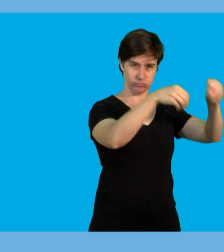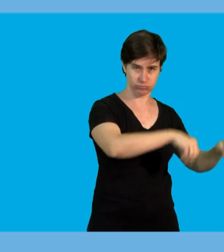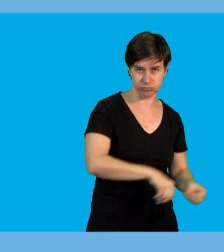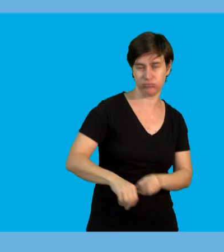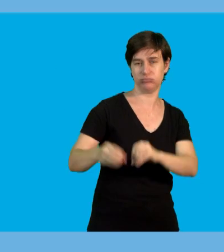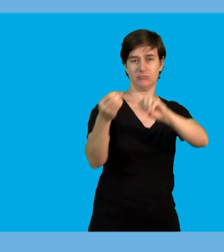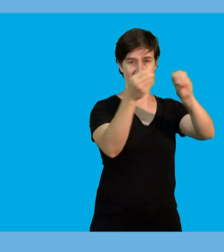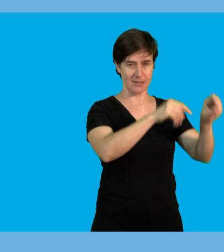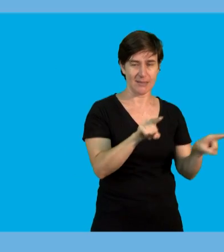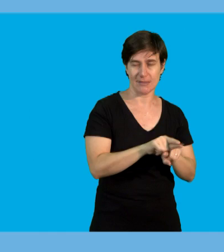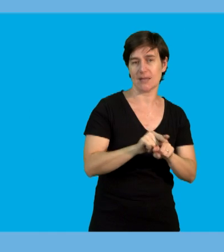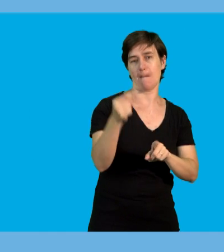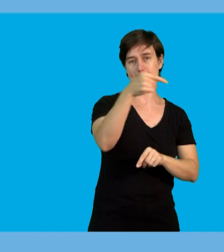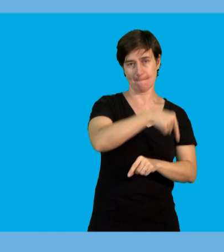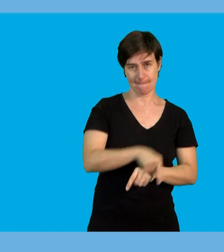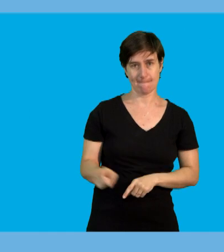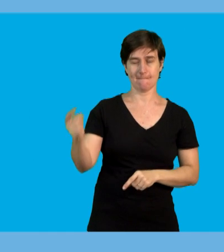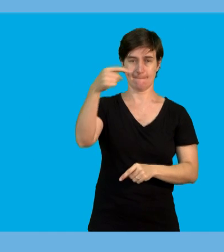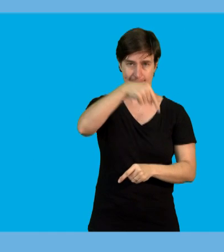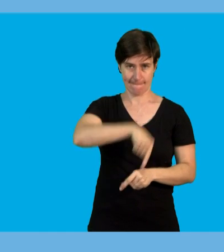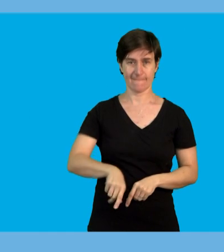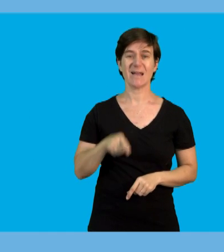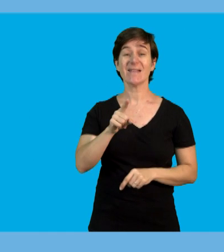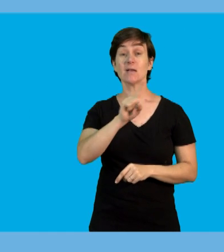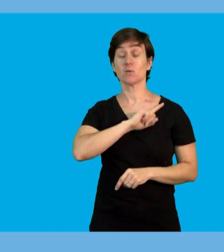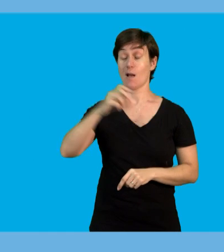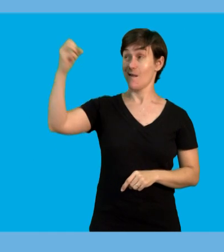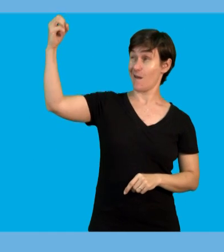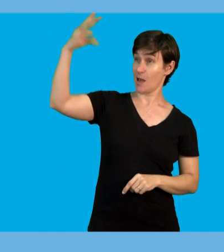the same rate in the same conductor. So this